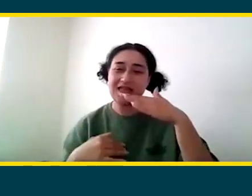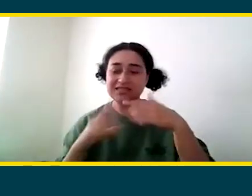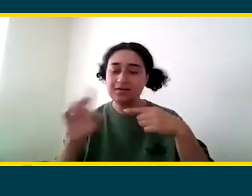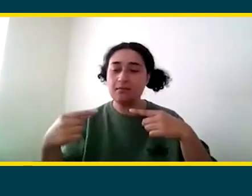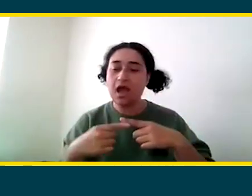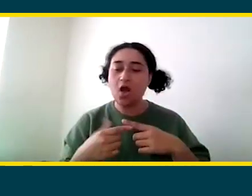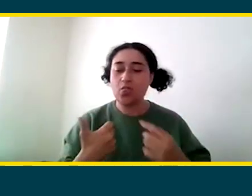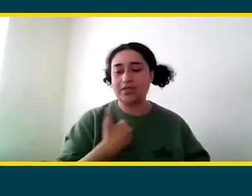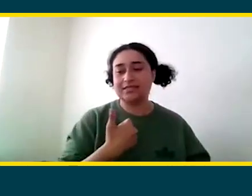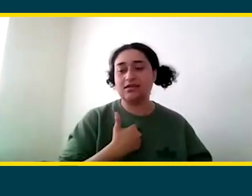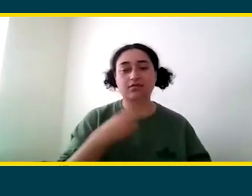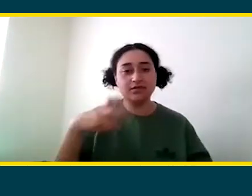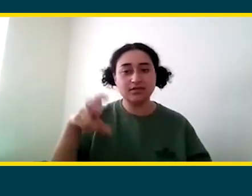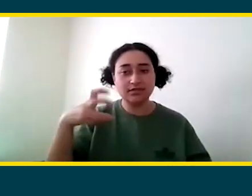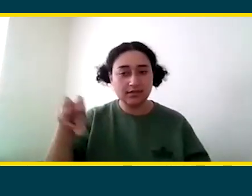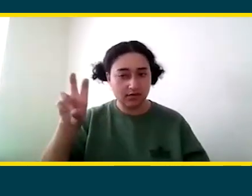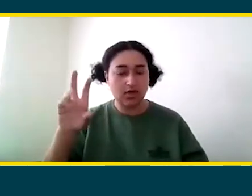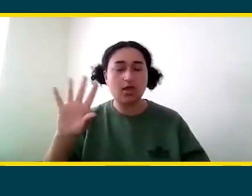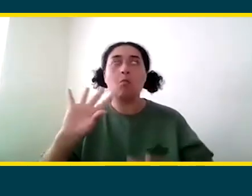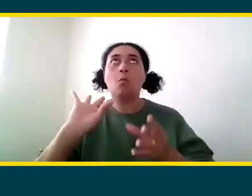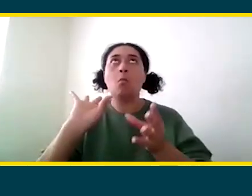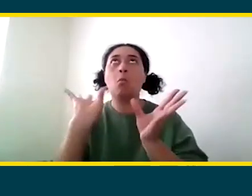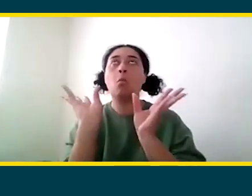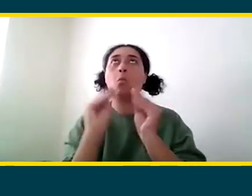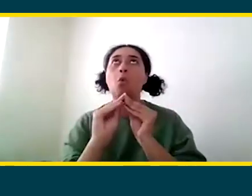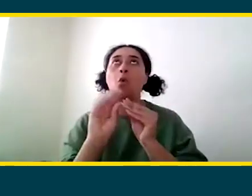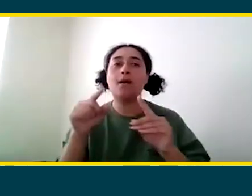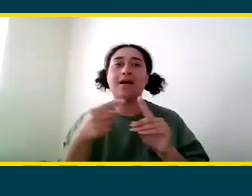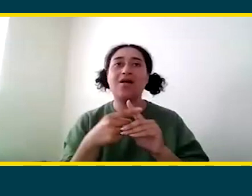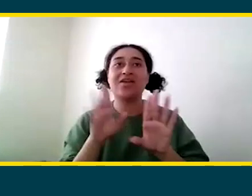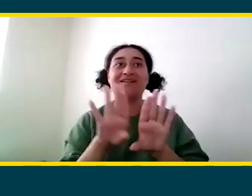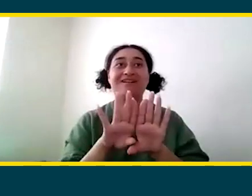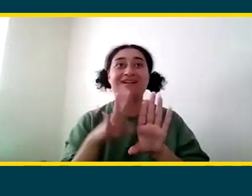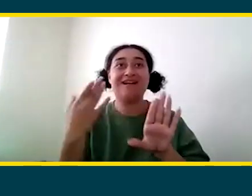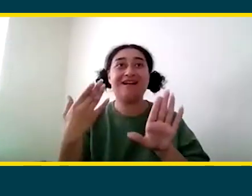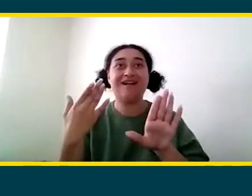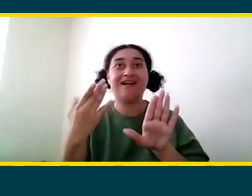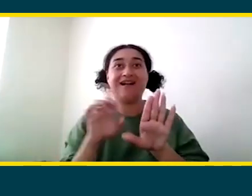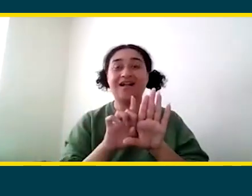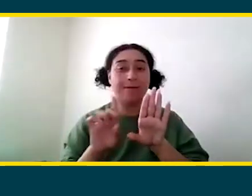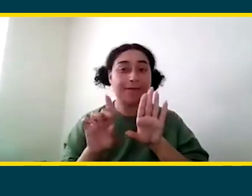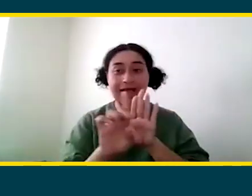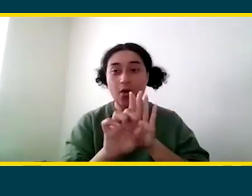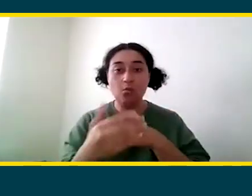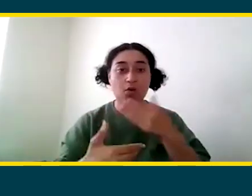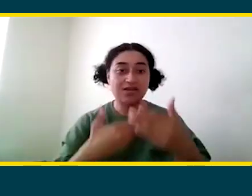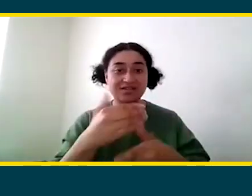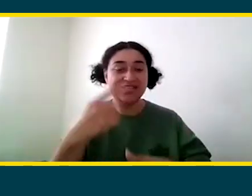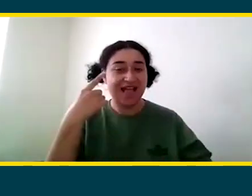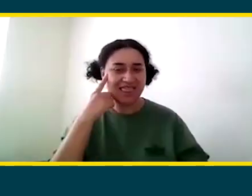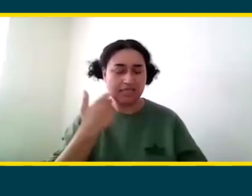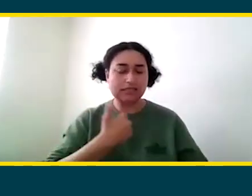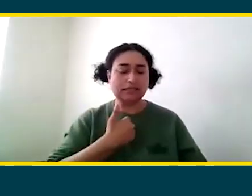the self-discovery and it's more the coming out process, because I think the self-discovery is